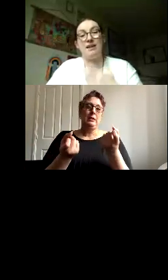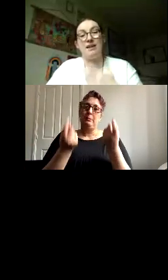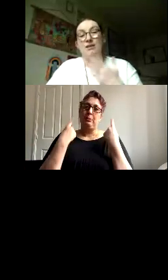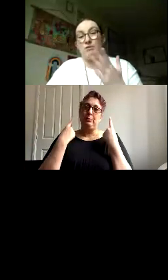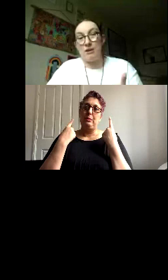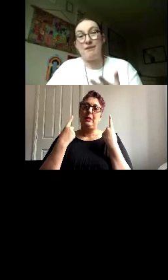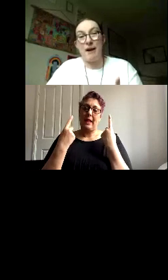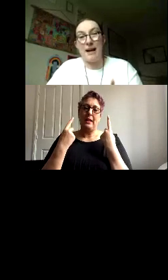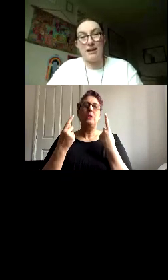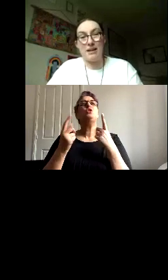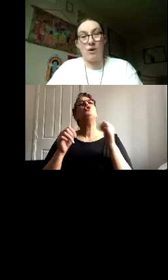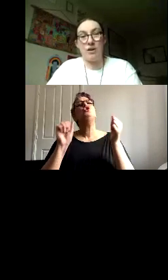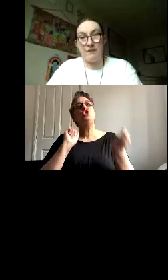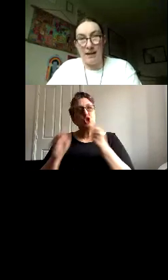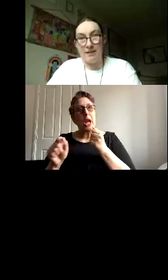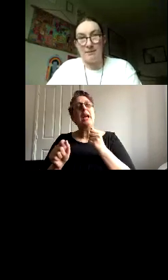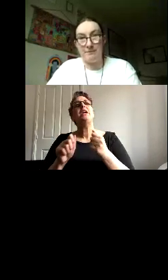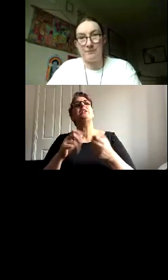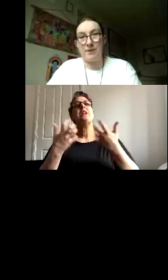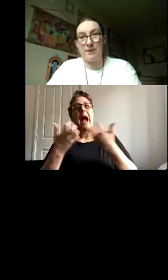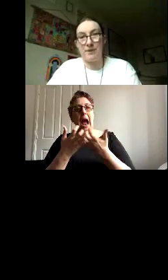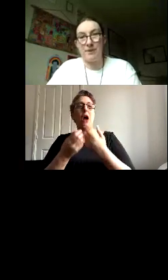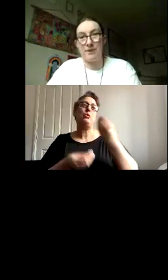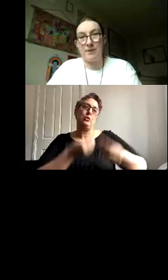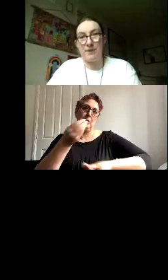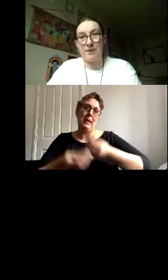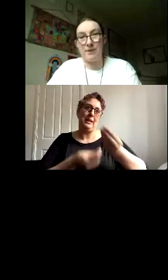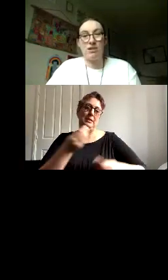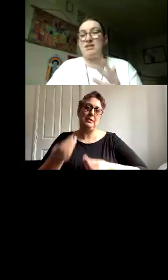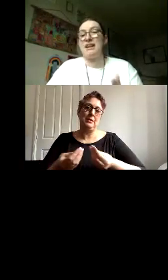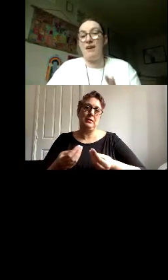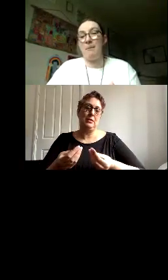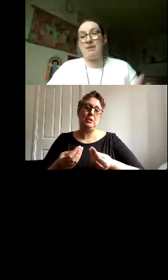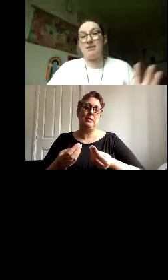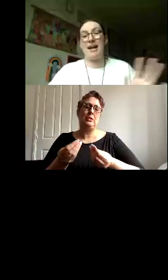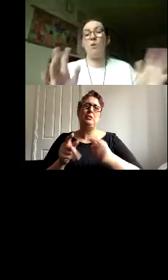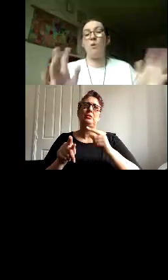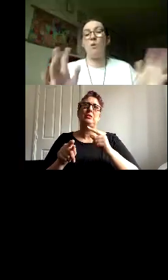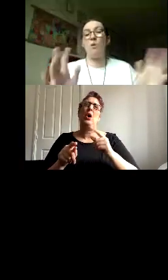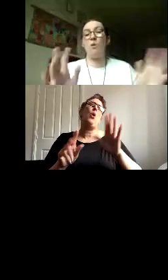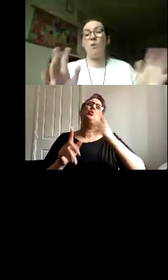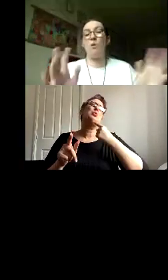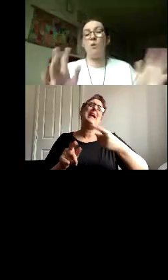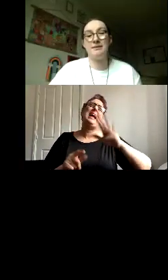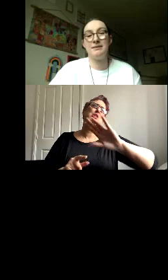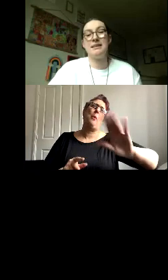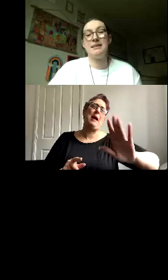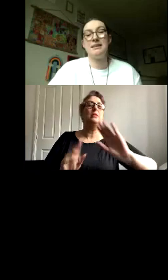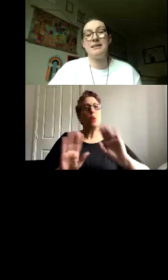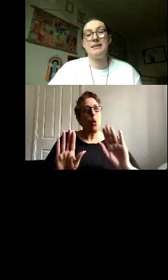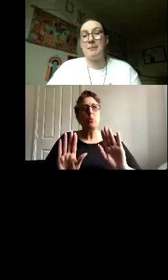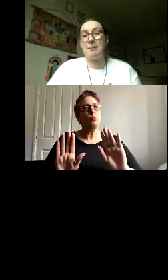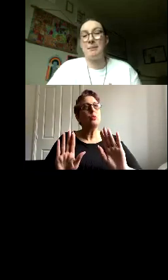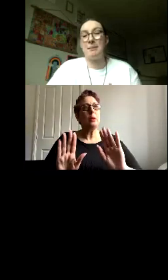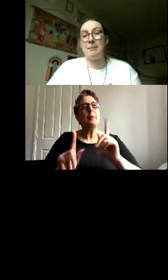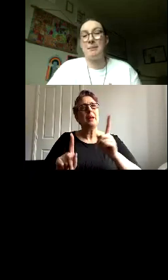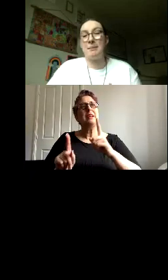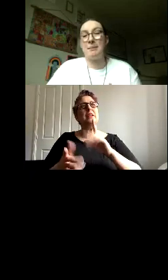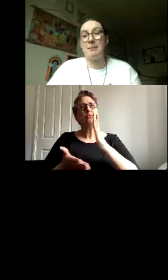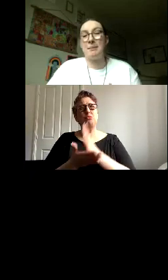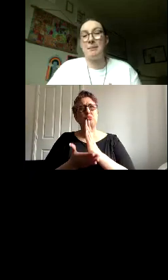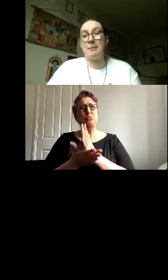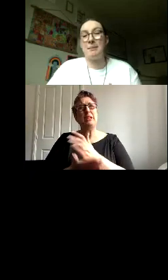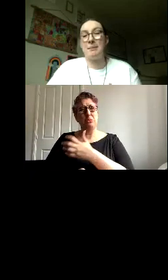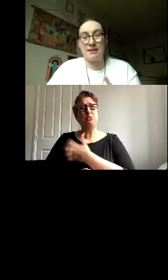then rephrase what you try not to just give up and say, oh, it doesn't matter, because it can come across as